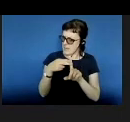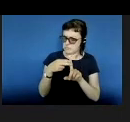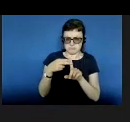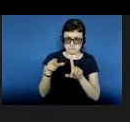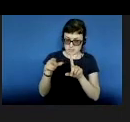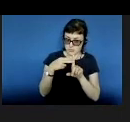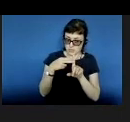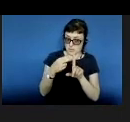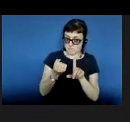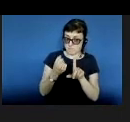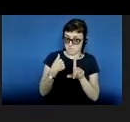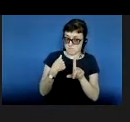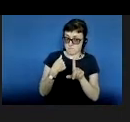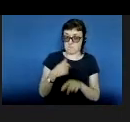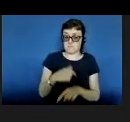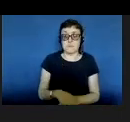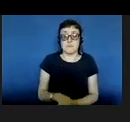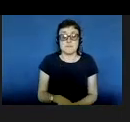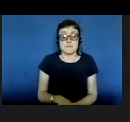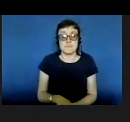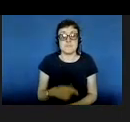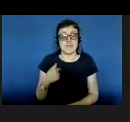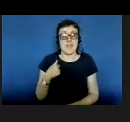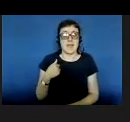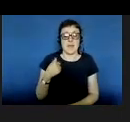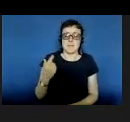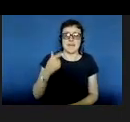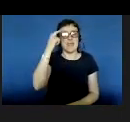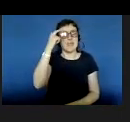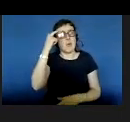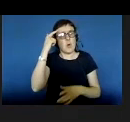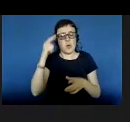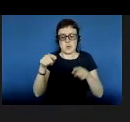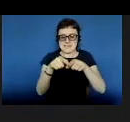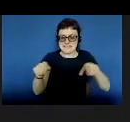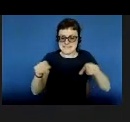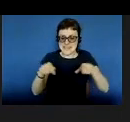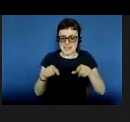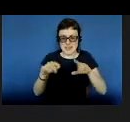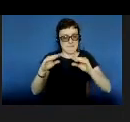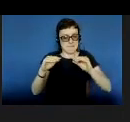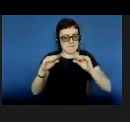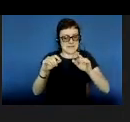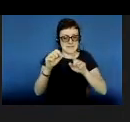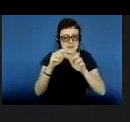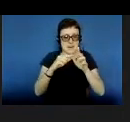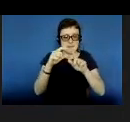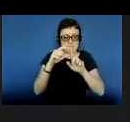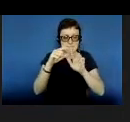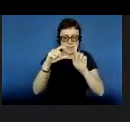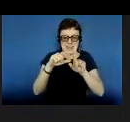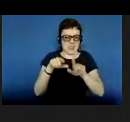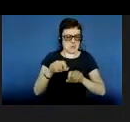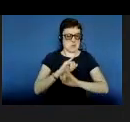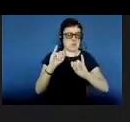stereotypes? I had preconceived the padded cell to be a barbaric space until I learned of the protective kindness of the space.